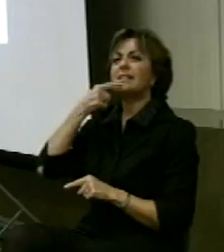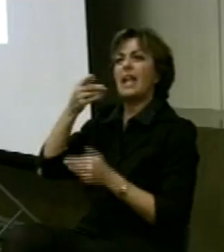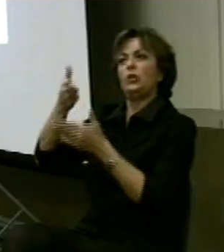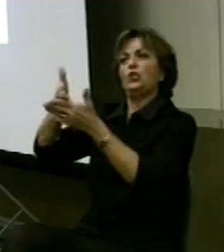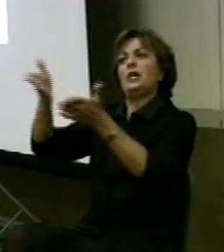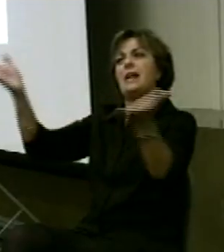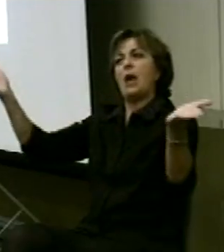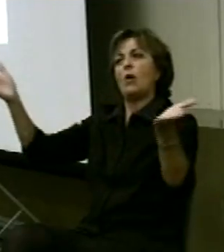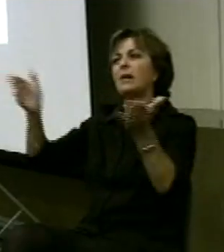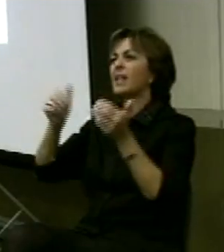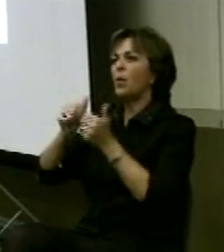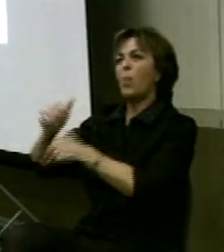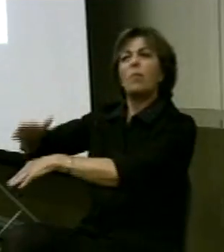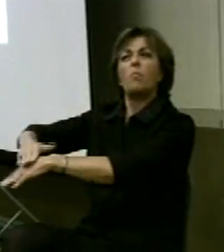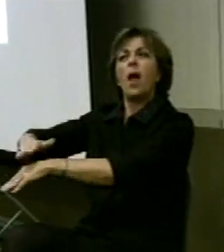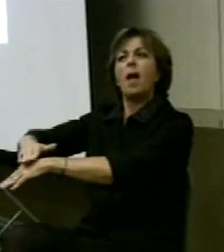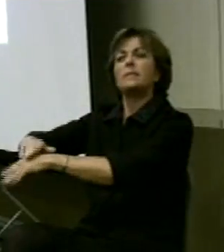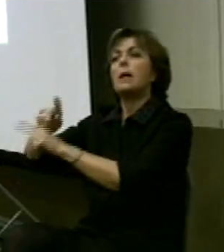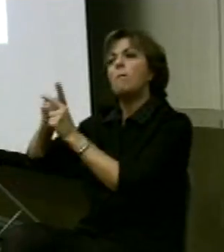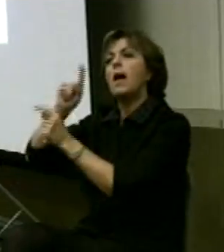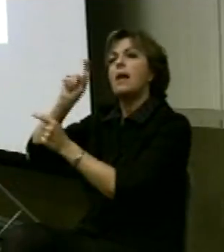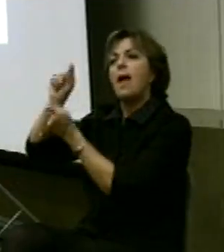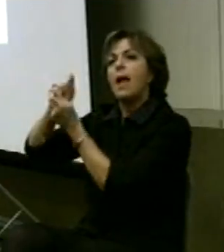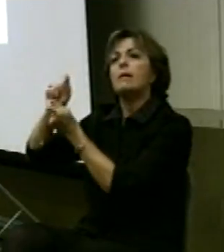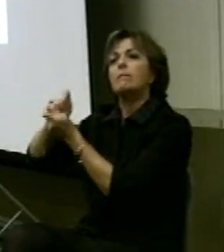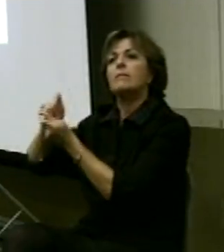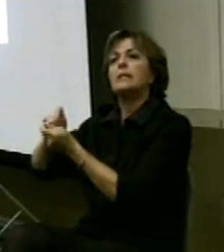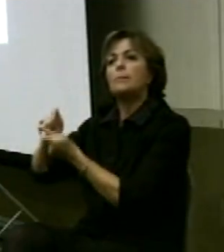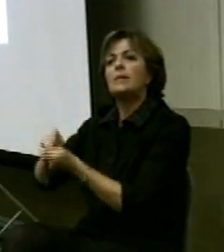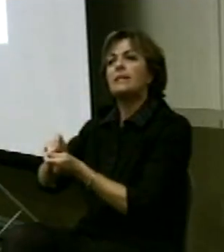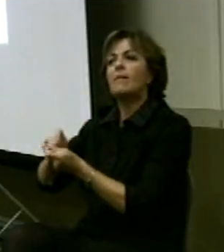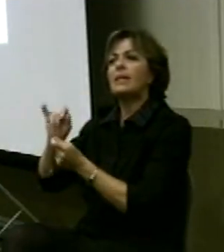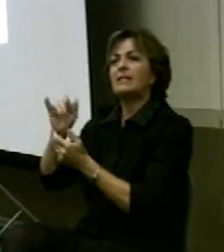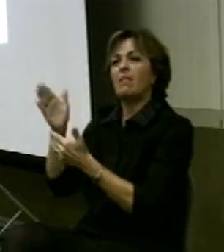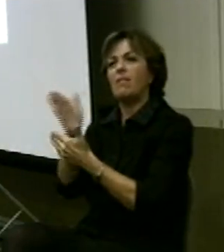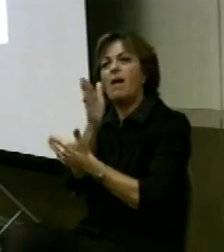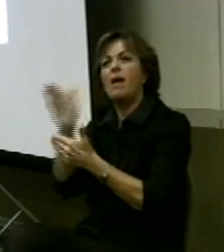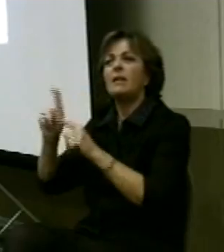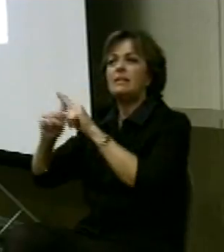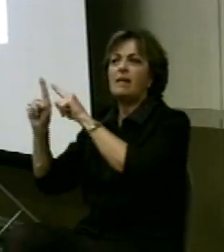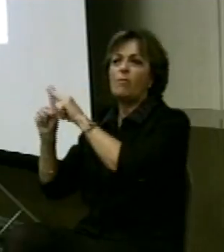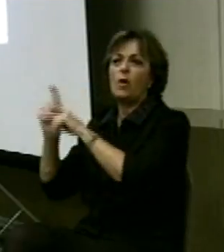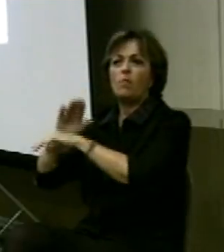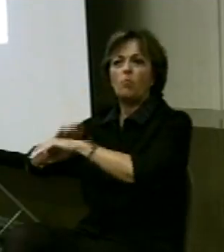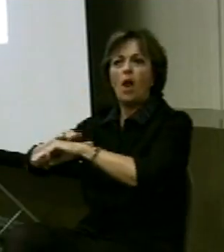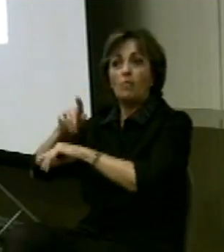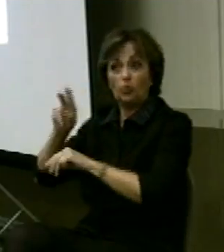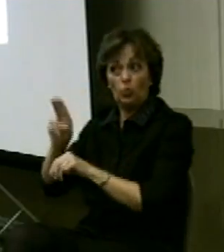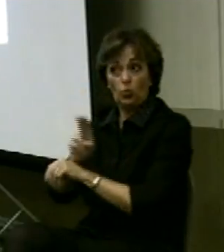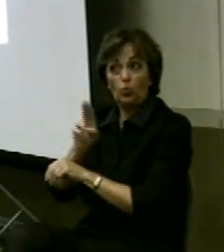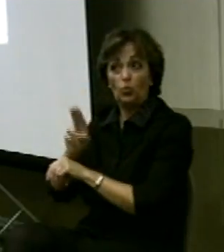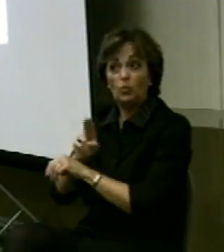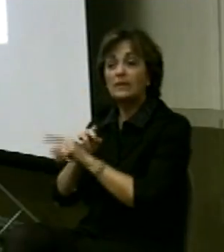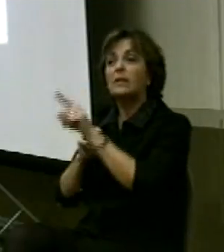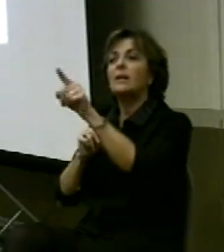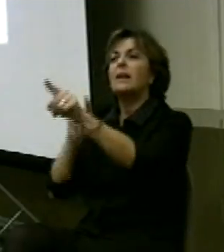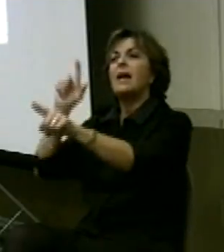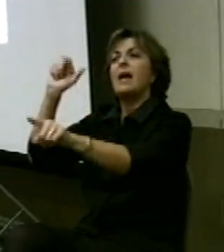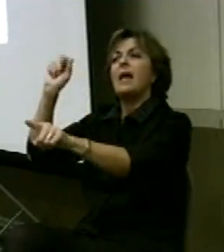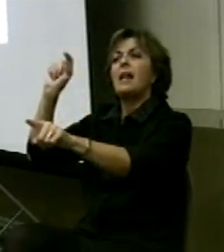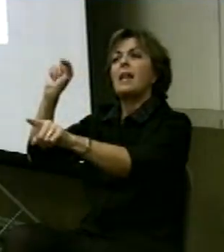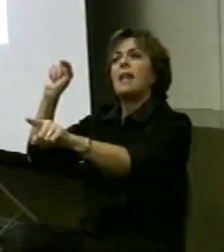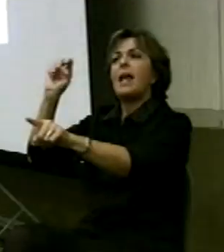identifying specifically the continuum of prompts that you're using. Anybody else? Sometimes we do latency data,